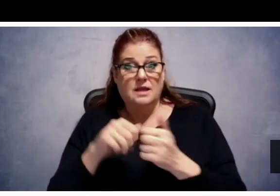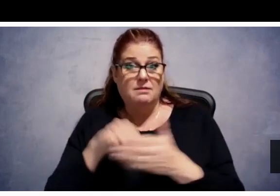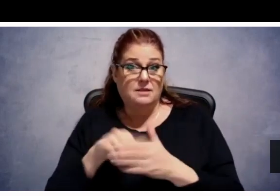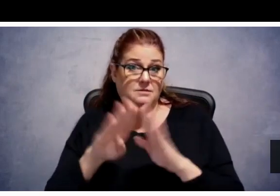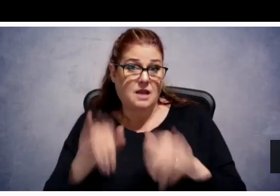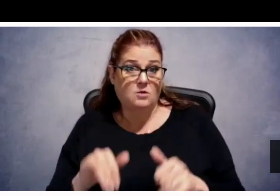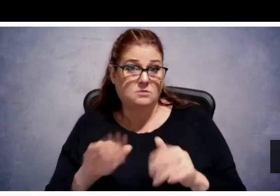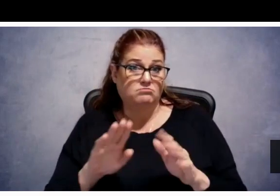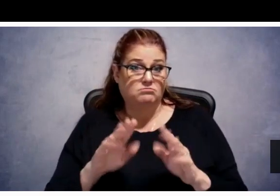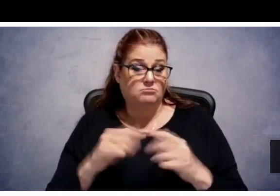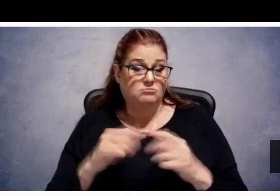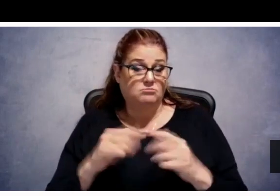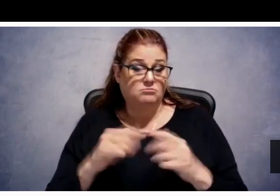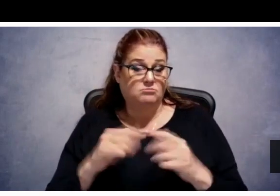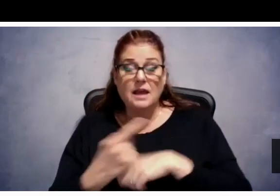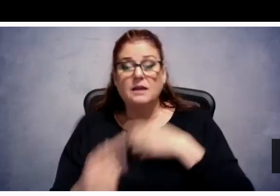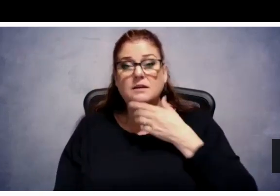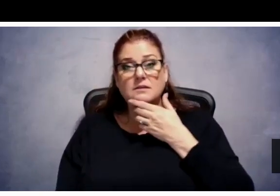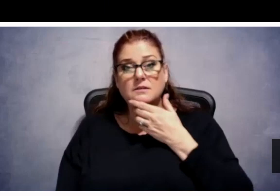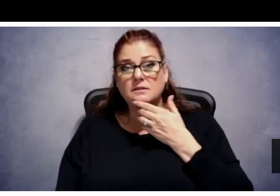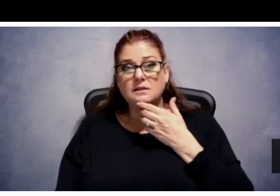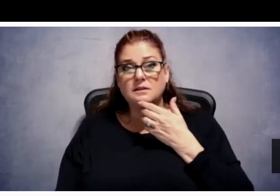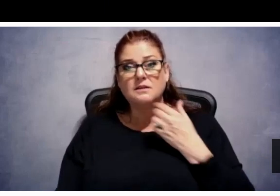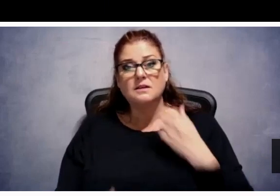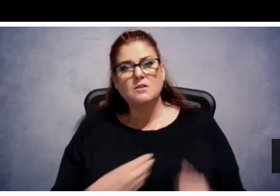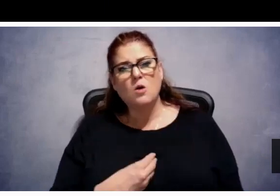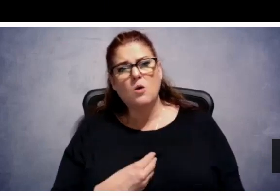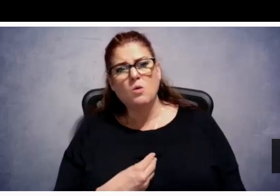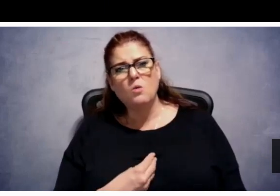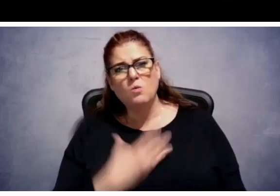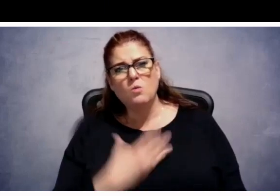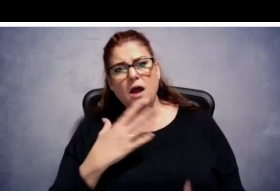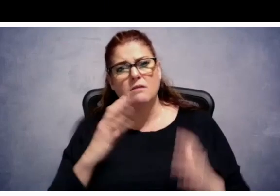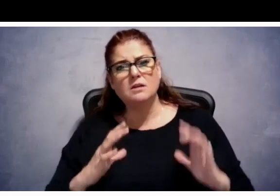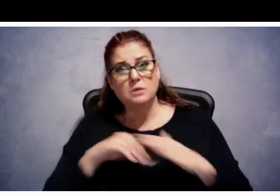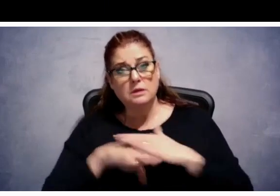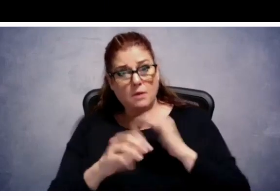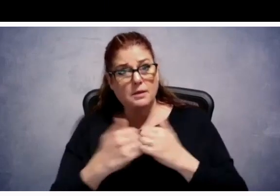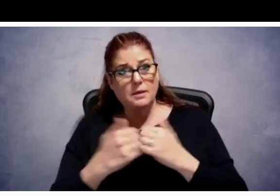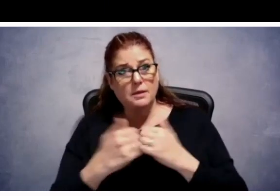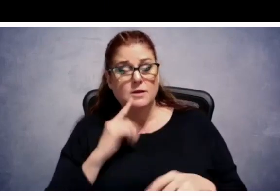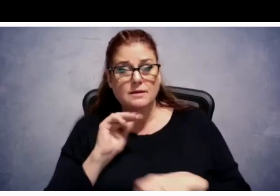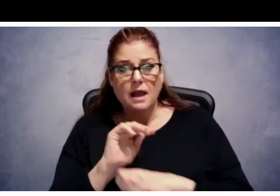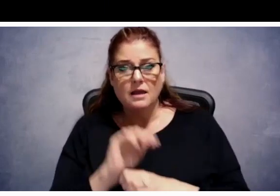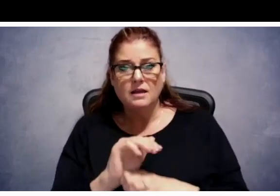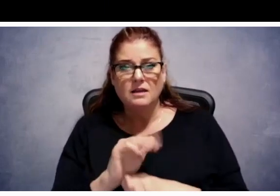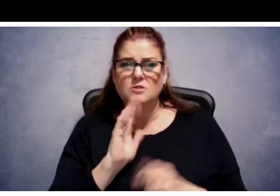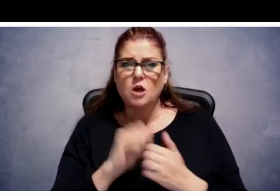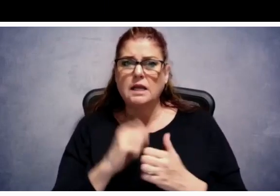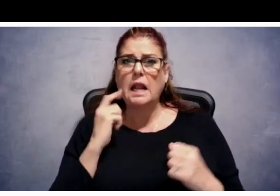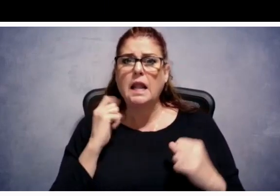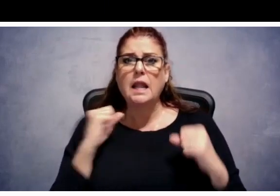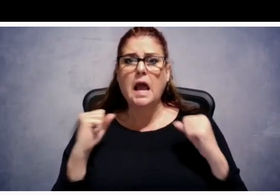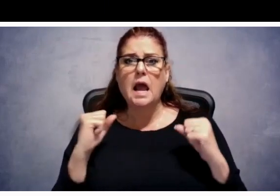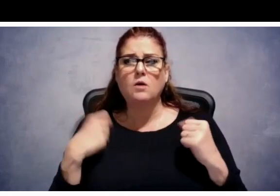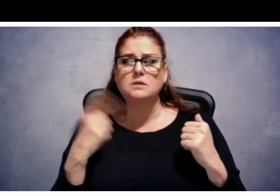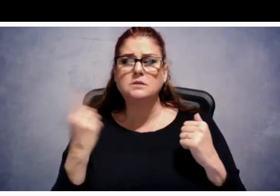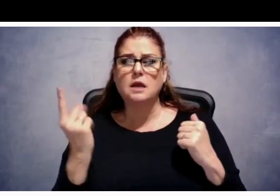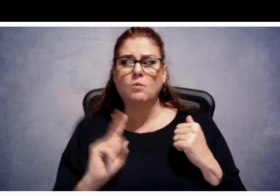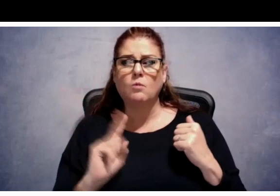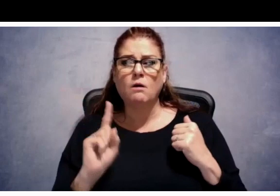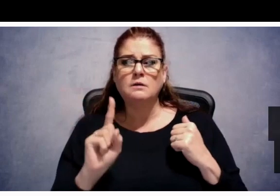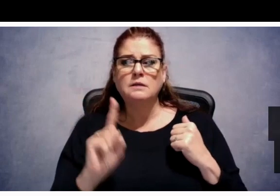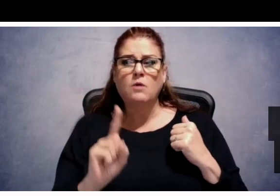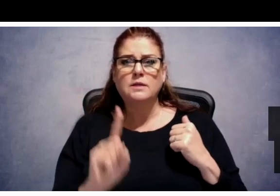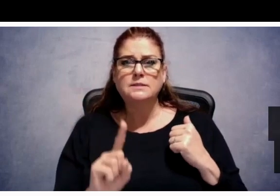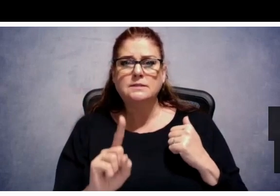broad daylight, though white customers would sneak in at night. They were talking kind of loud as they walked down the